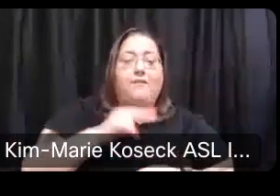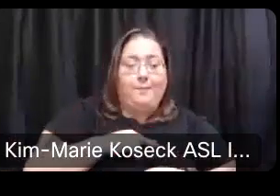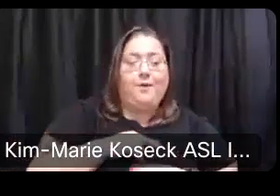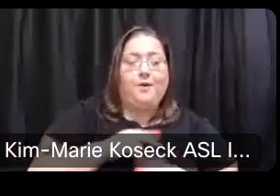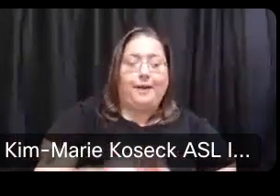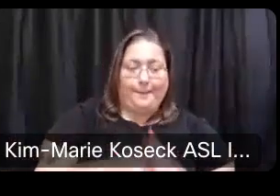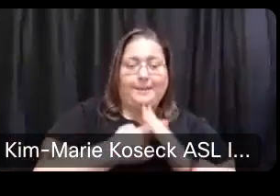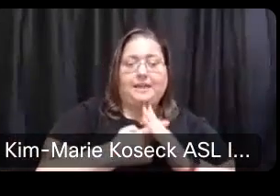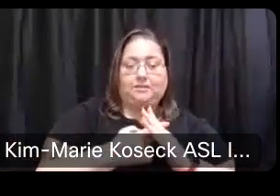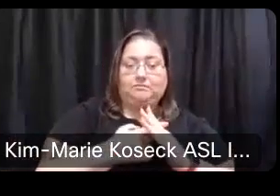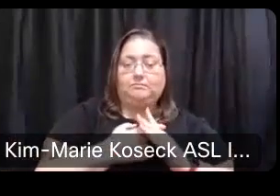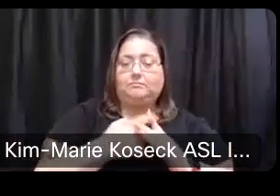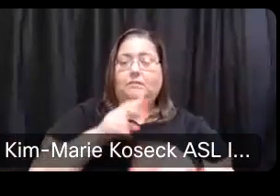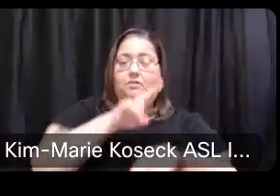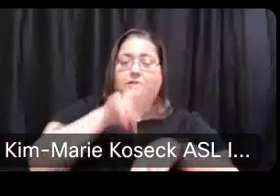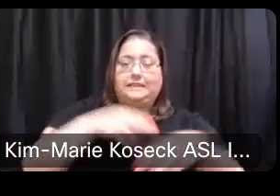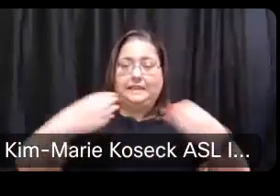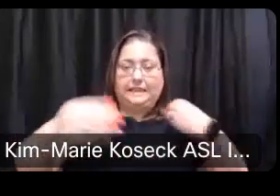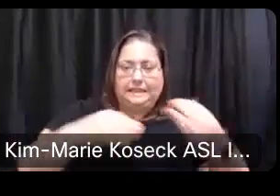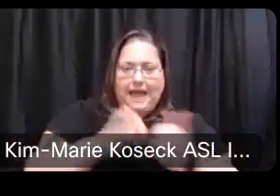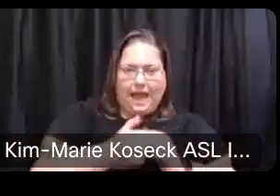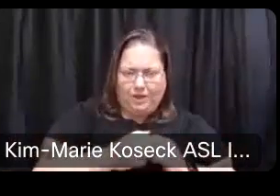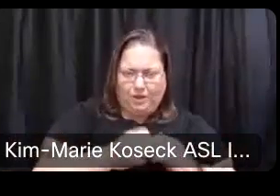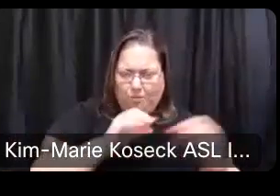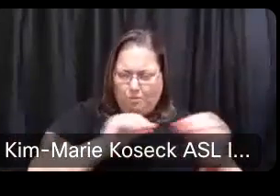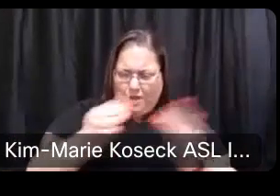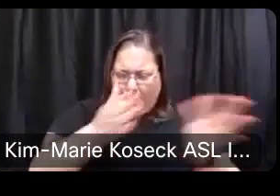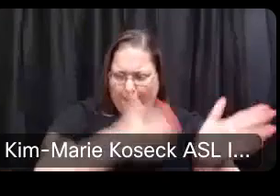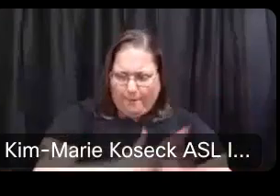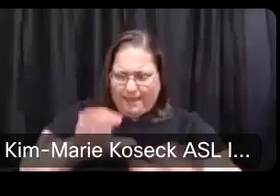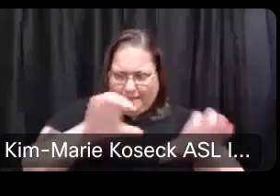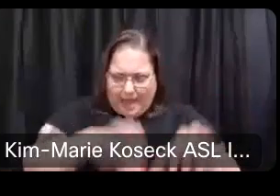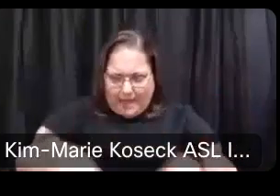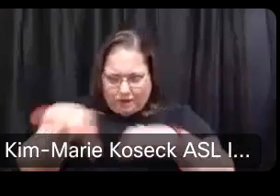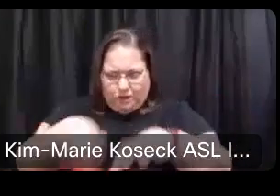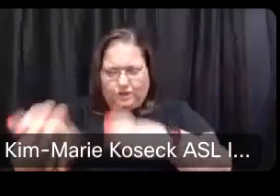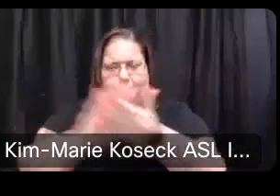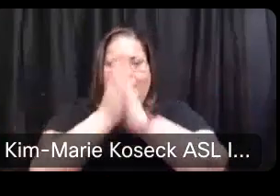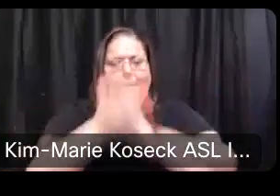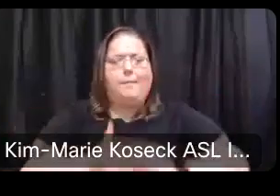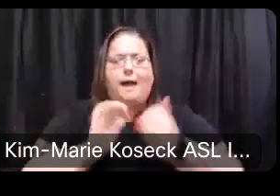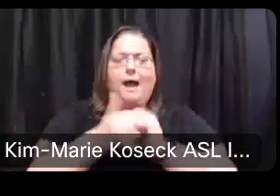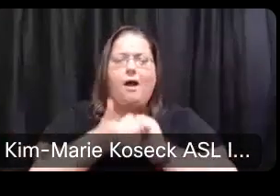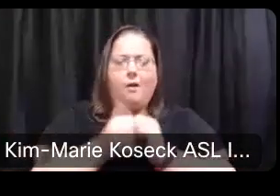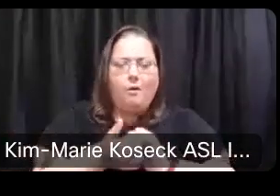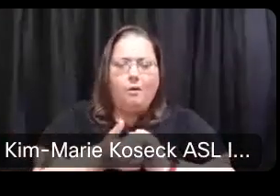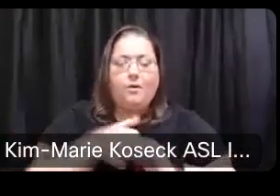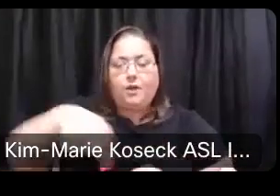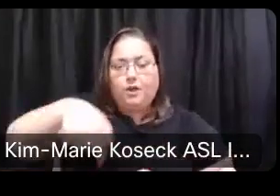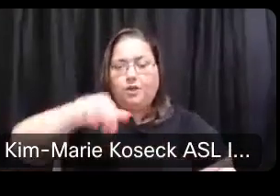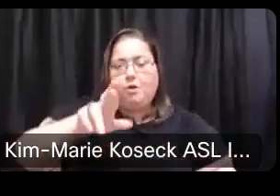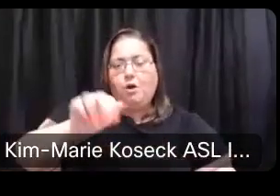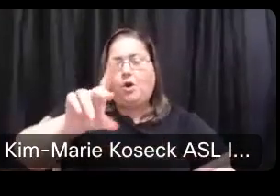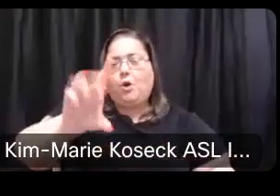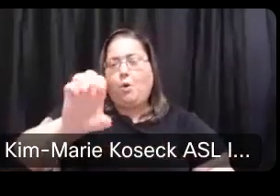in November of 2025. So how do you put those plans into action? That QR code that you see